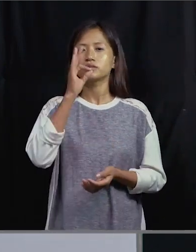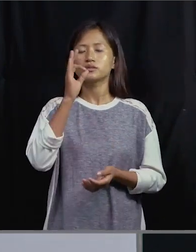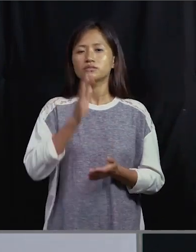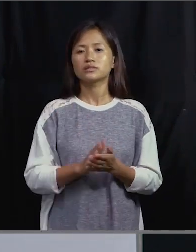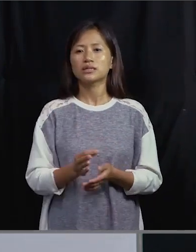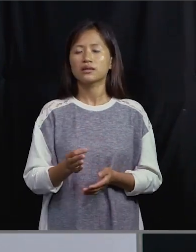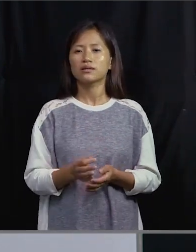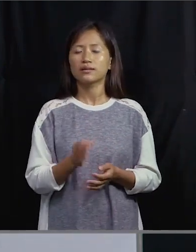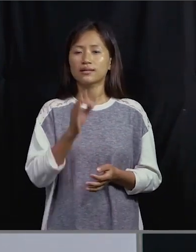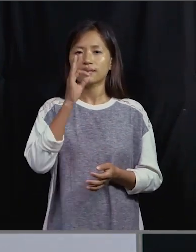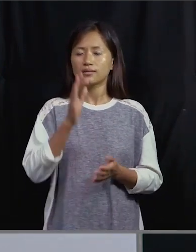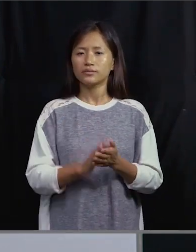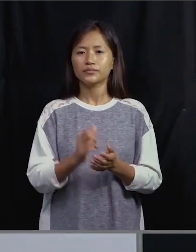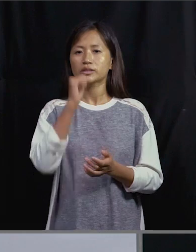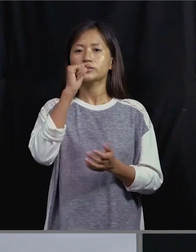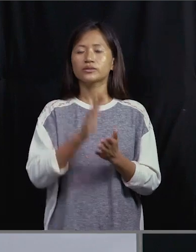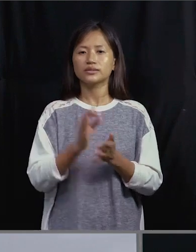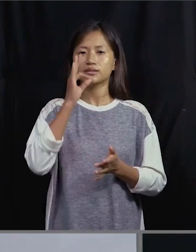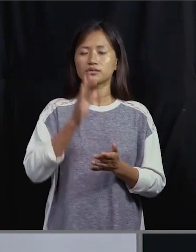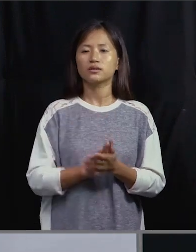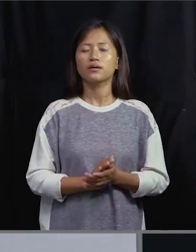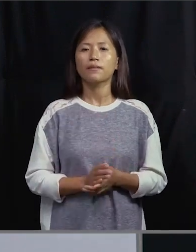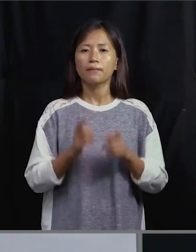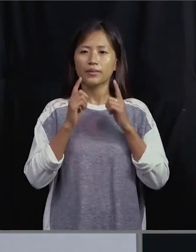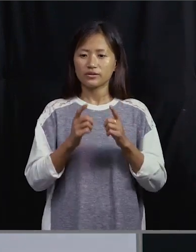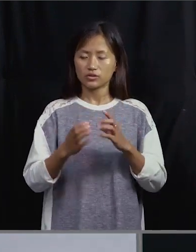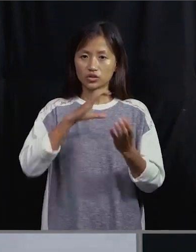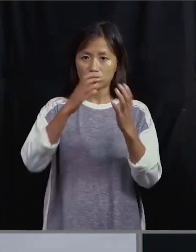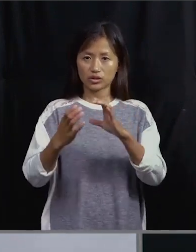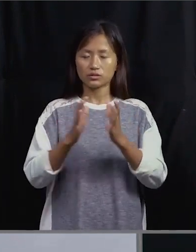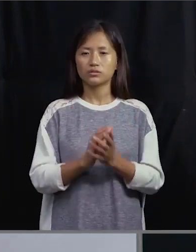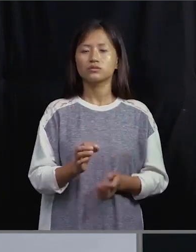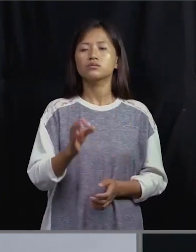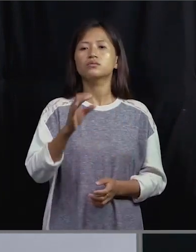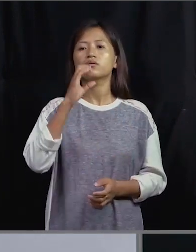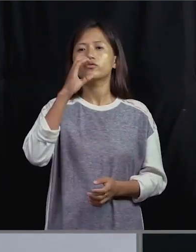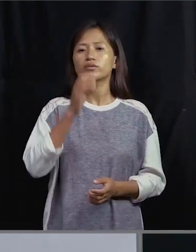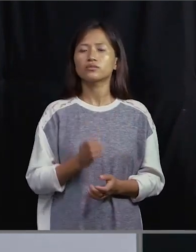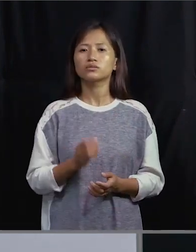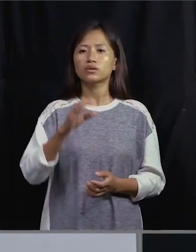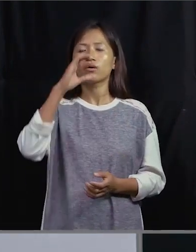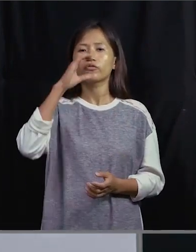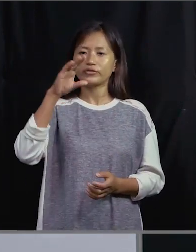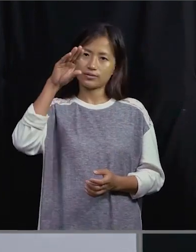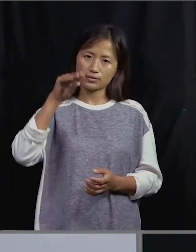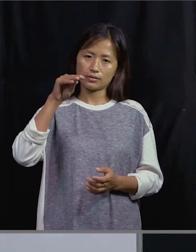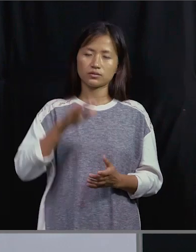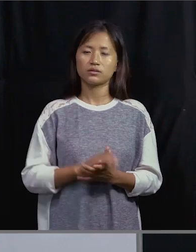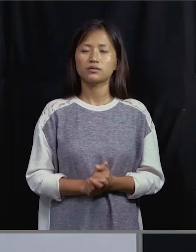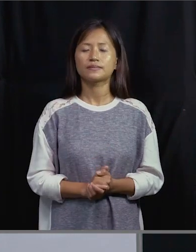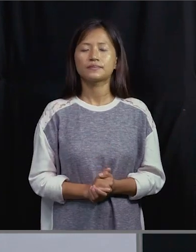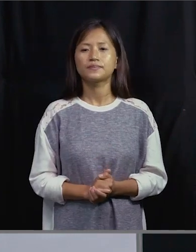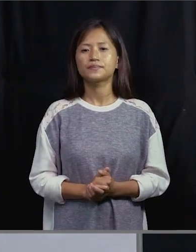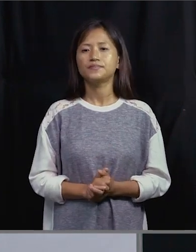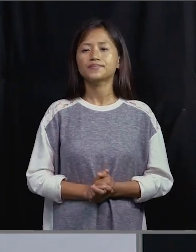coffee because the price of coffee is still unchanged. Substitute, you are now substituting this tea for coffee. Are you getting the point or